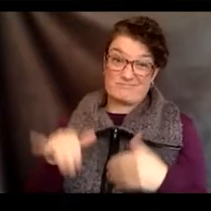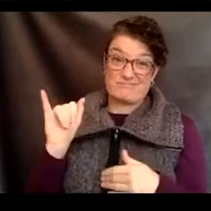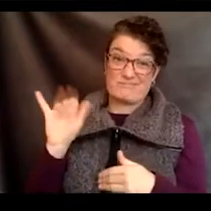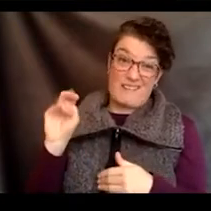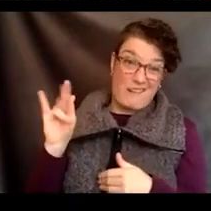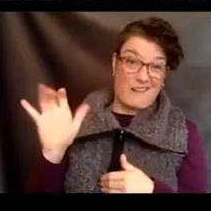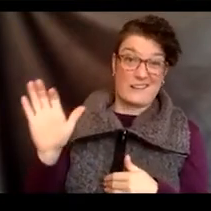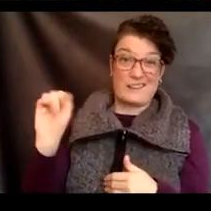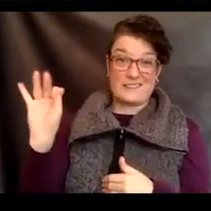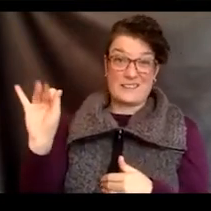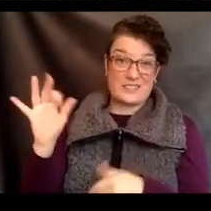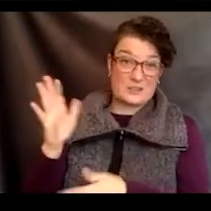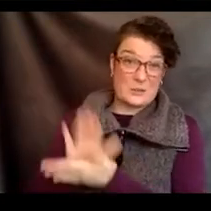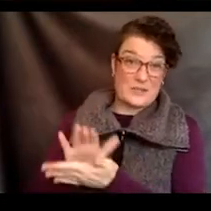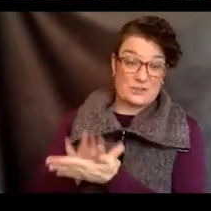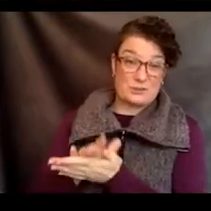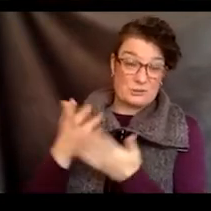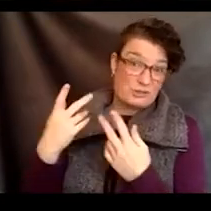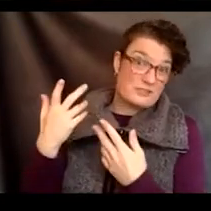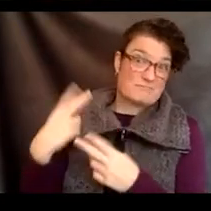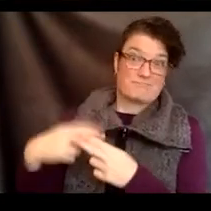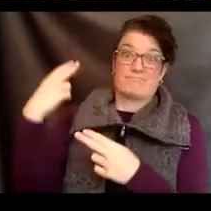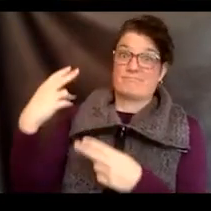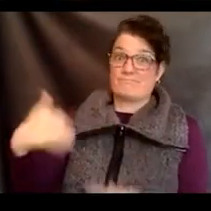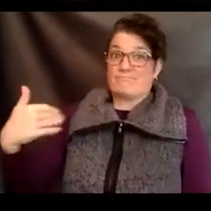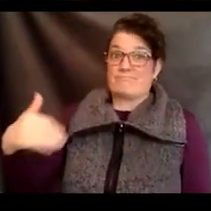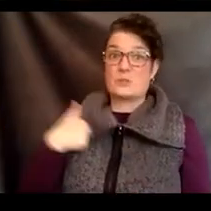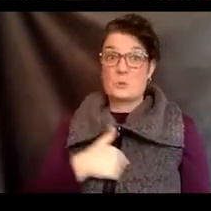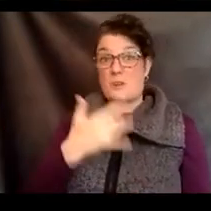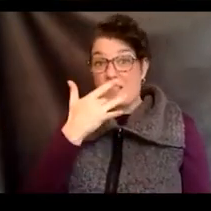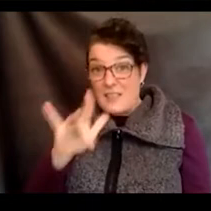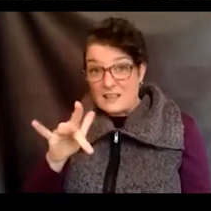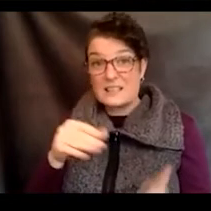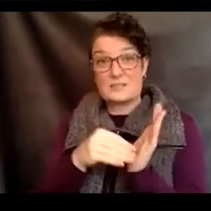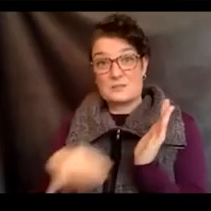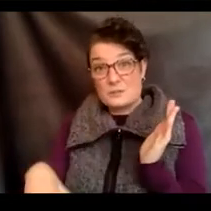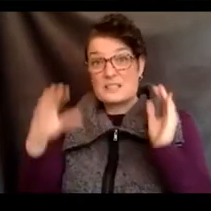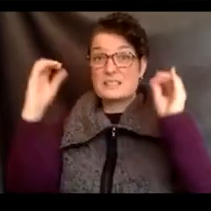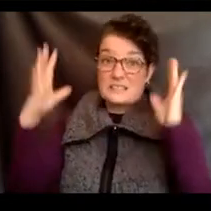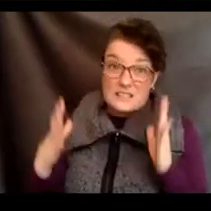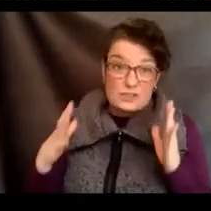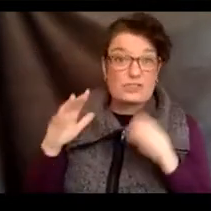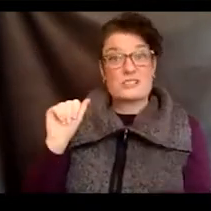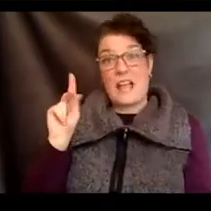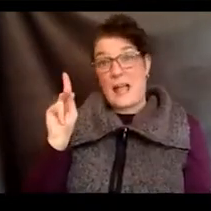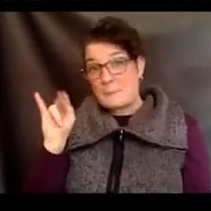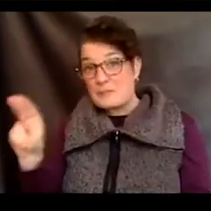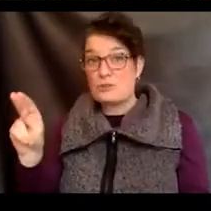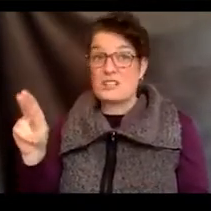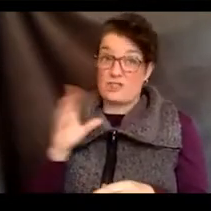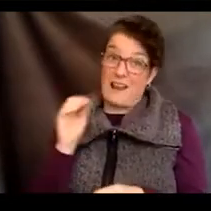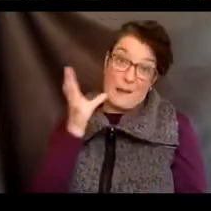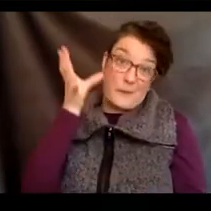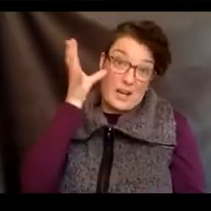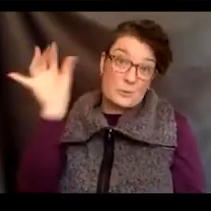institution. And we just were very lucky that the students, the teachers, the administration, and ultimately the